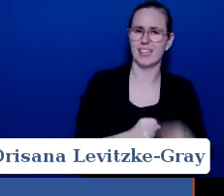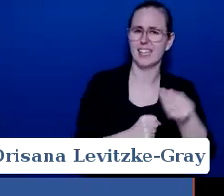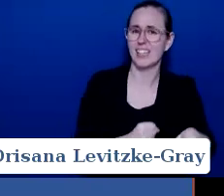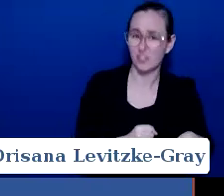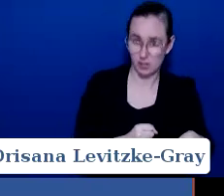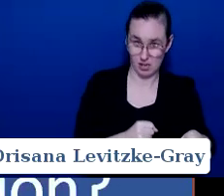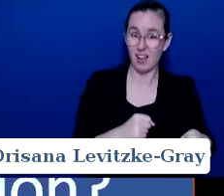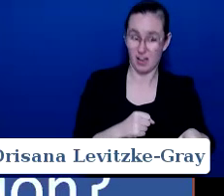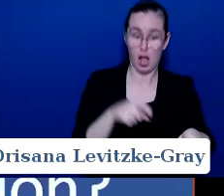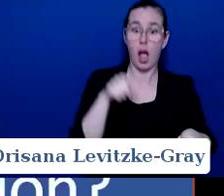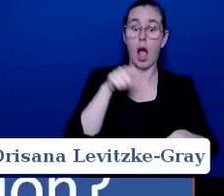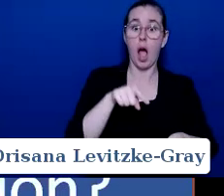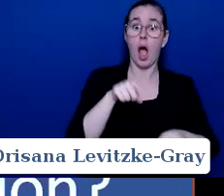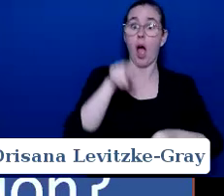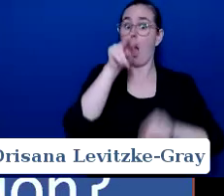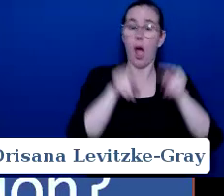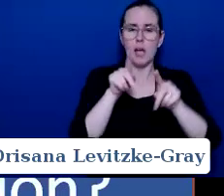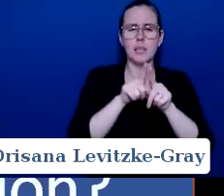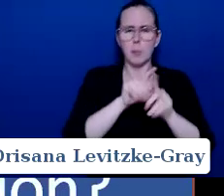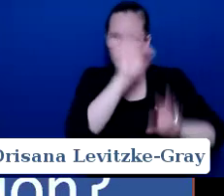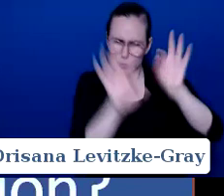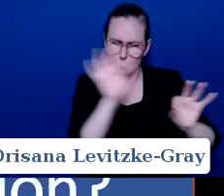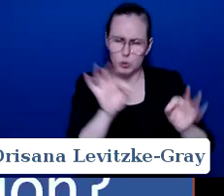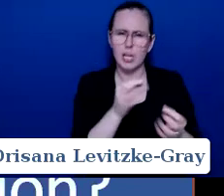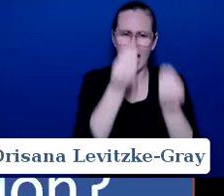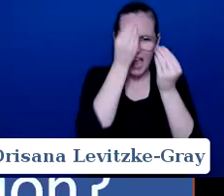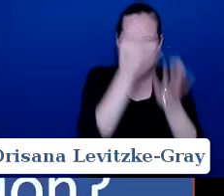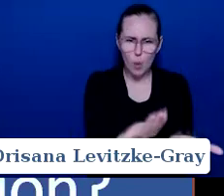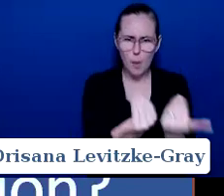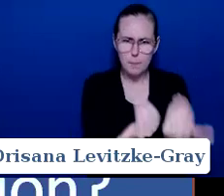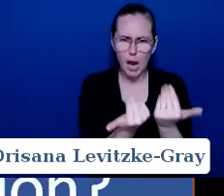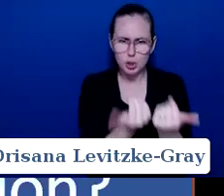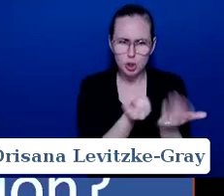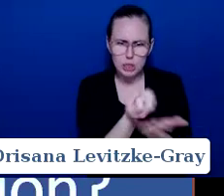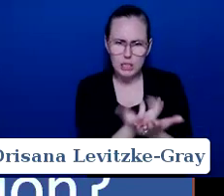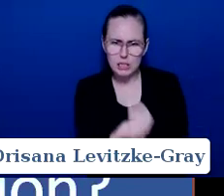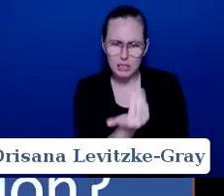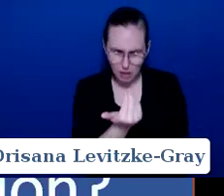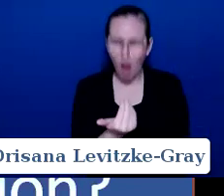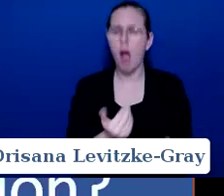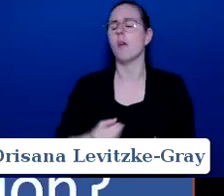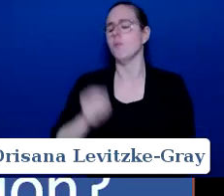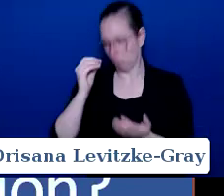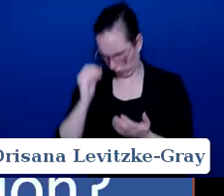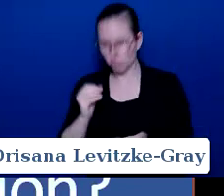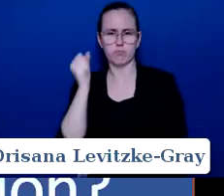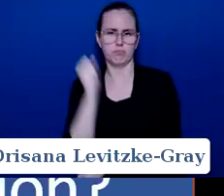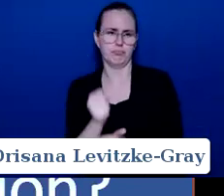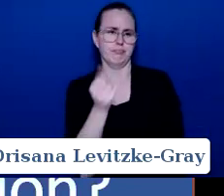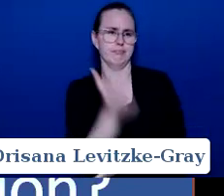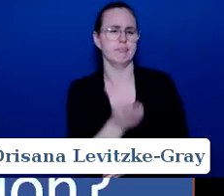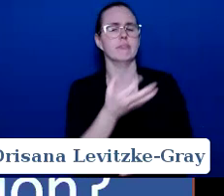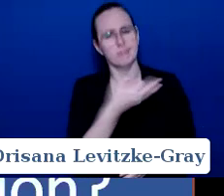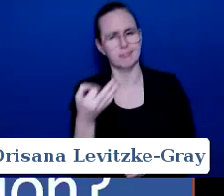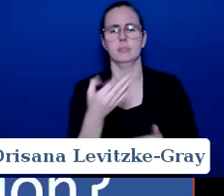official criteria. And it's very important to have a good conversation across stakeholders on those criteria. So